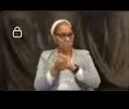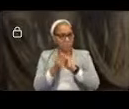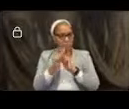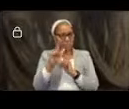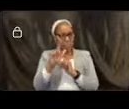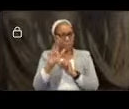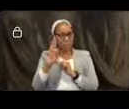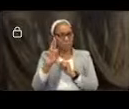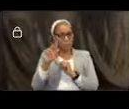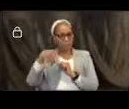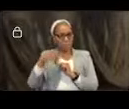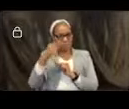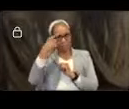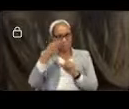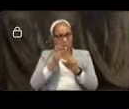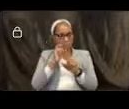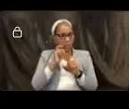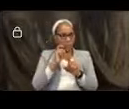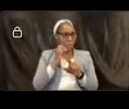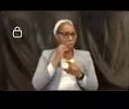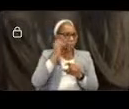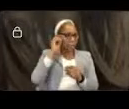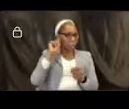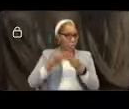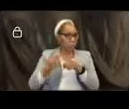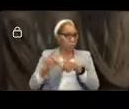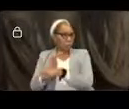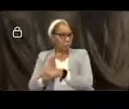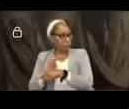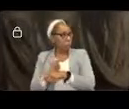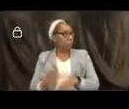from residential low to commercial.